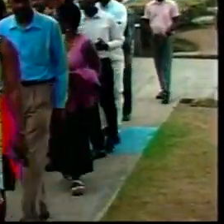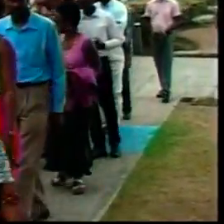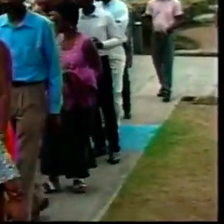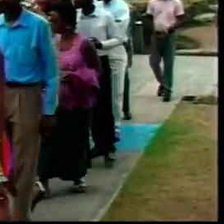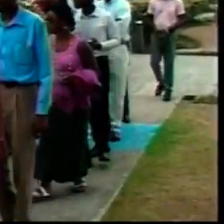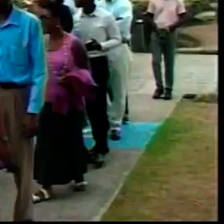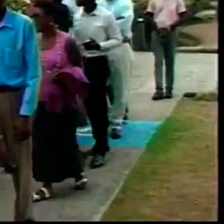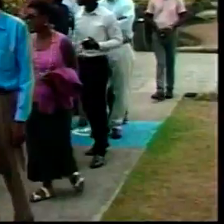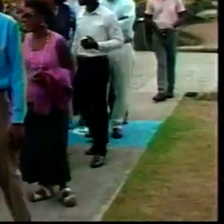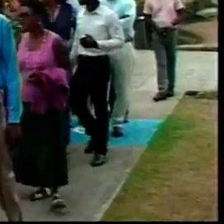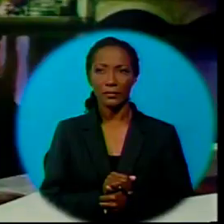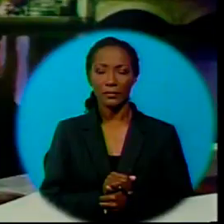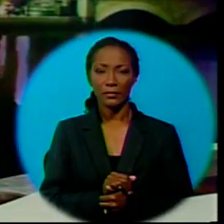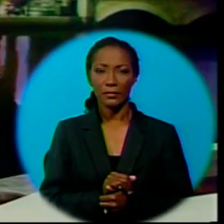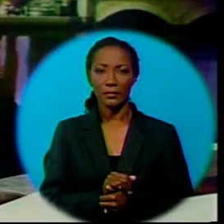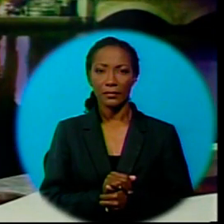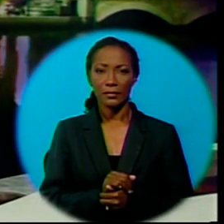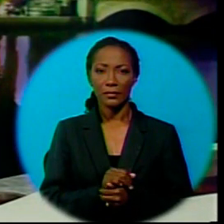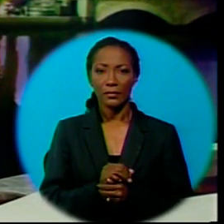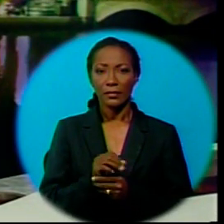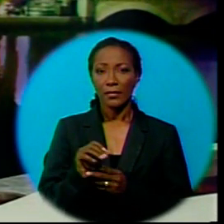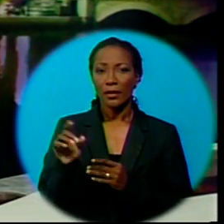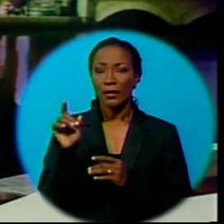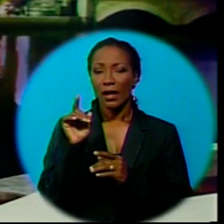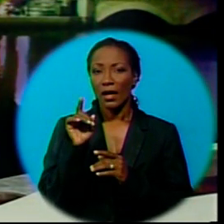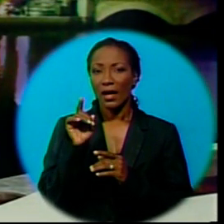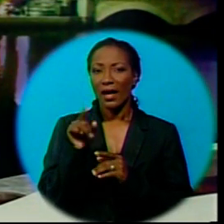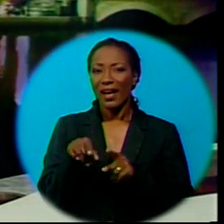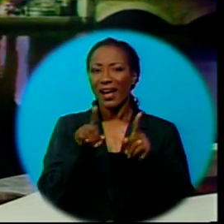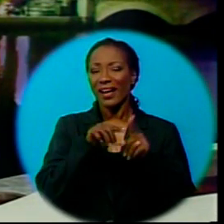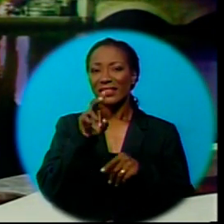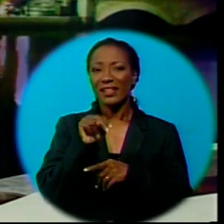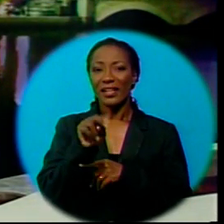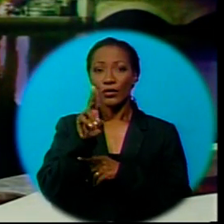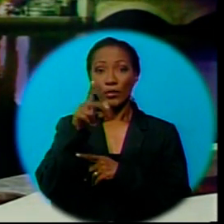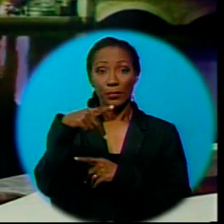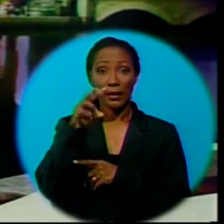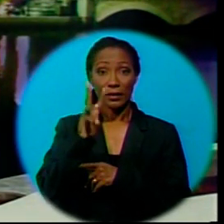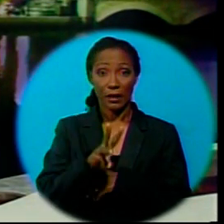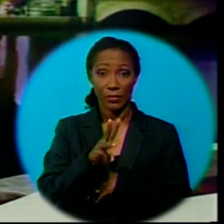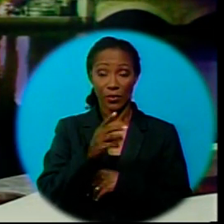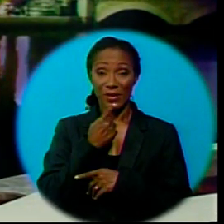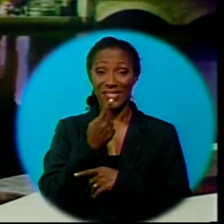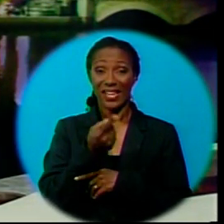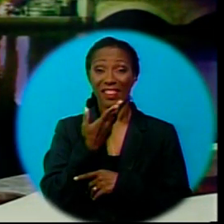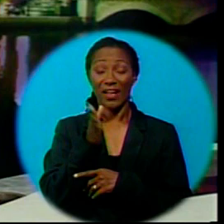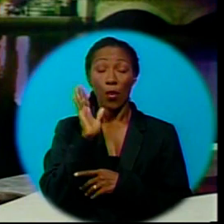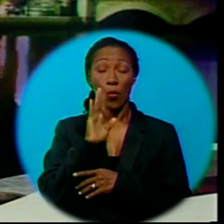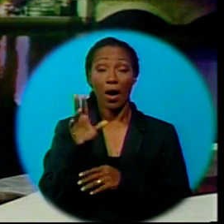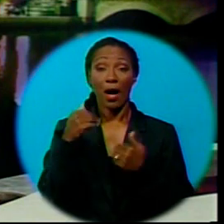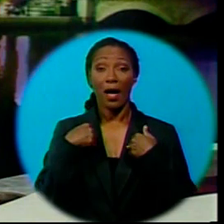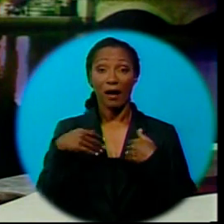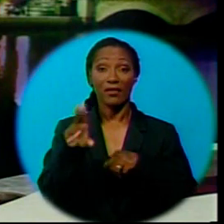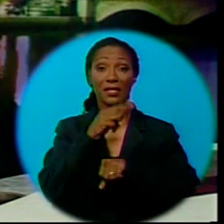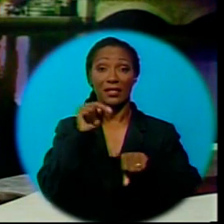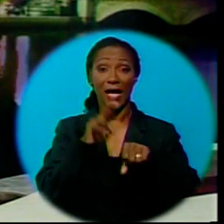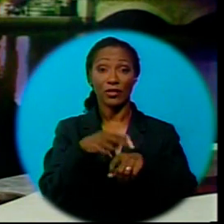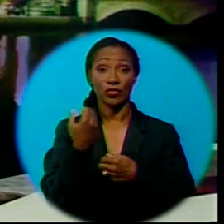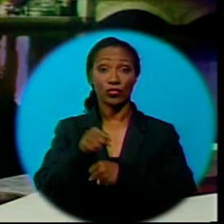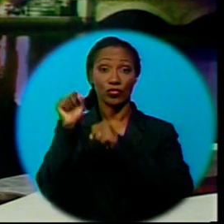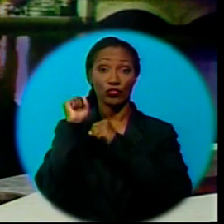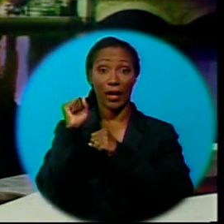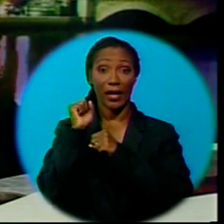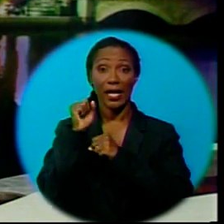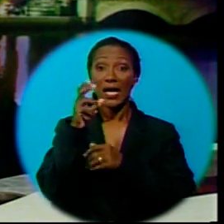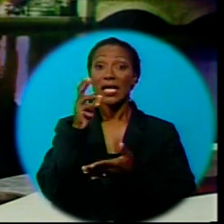who were severed. Well, while the NUPW is threatening a national strike, some employees at the Kensington Oval